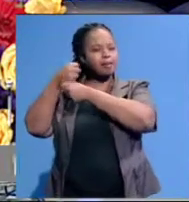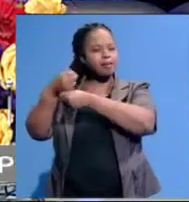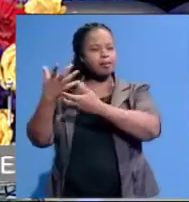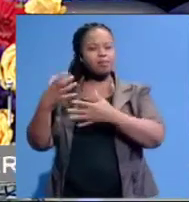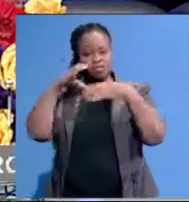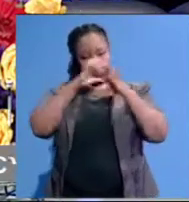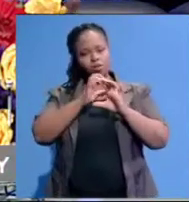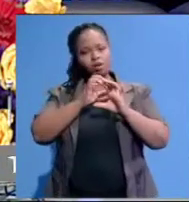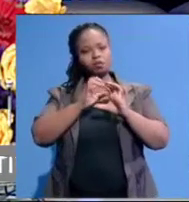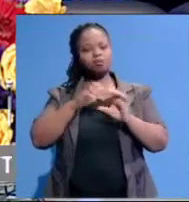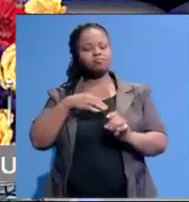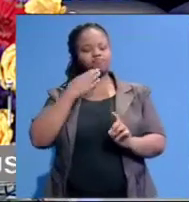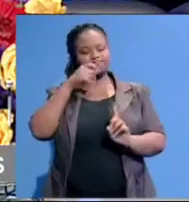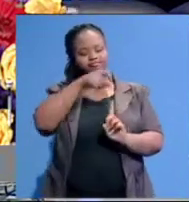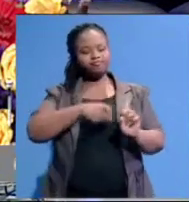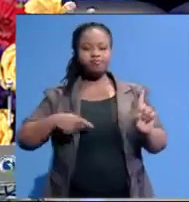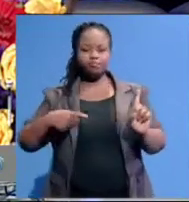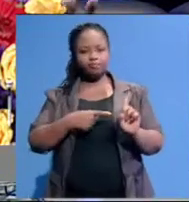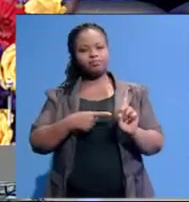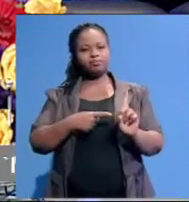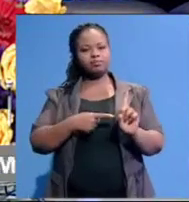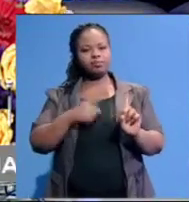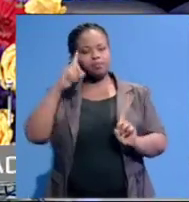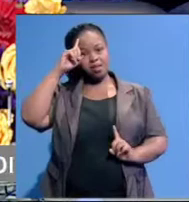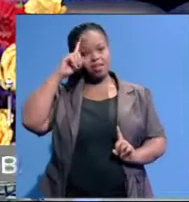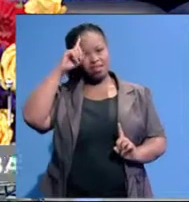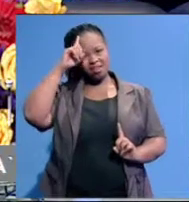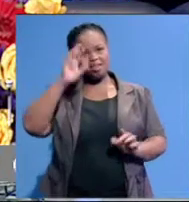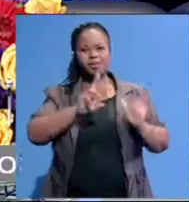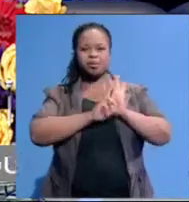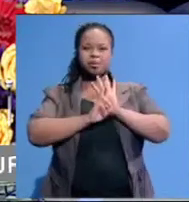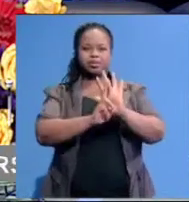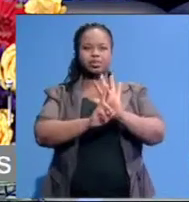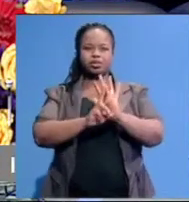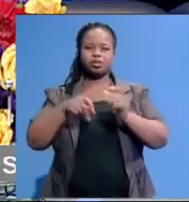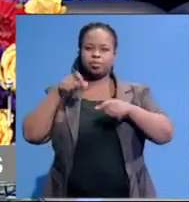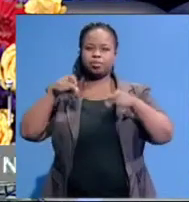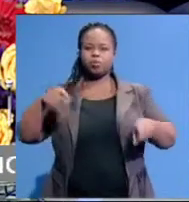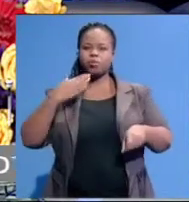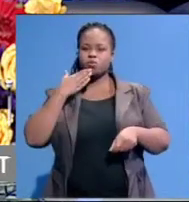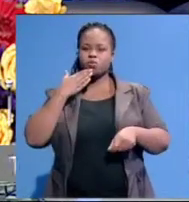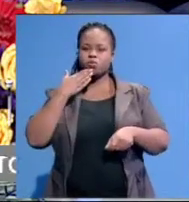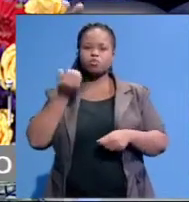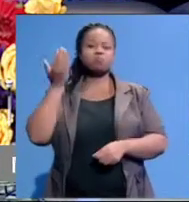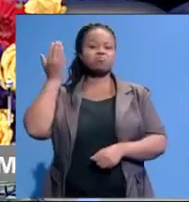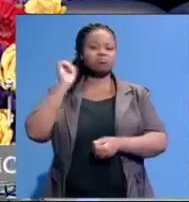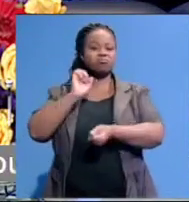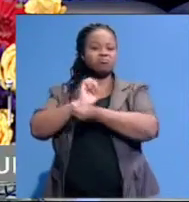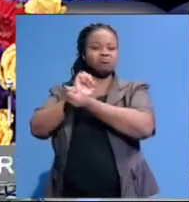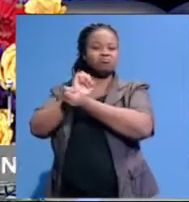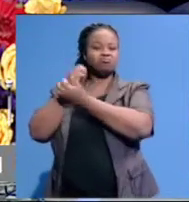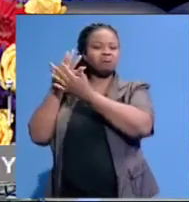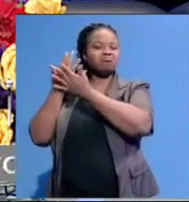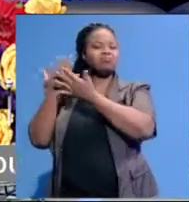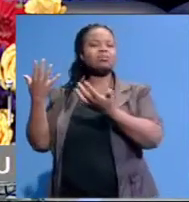Nelson Mandela as a representative of those prisoners, of those struggle heroes that were both